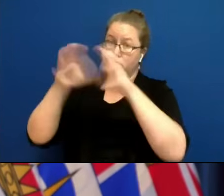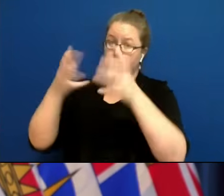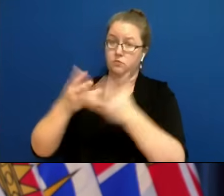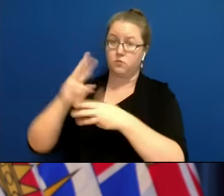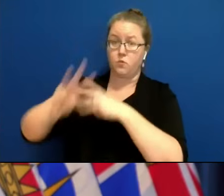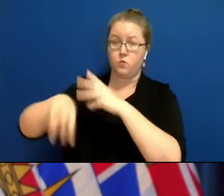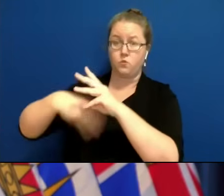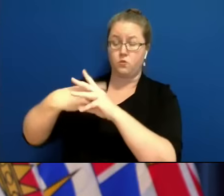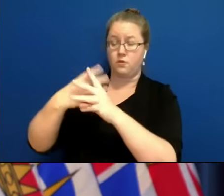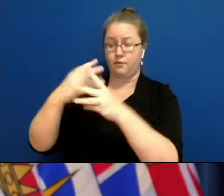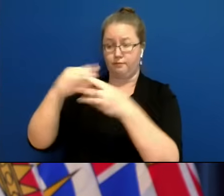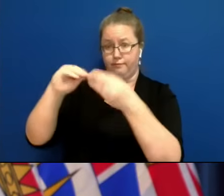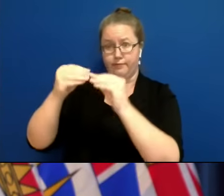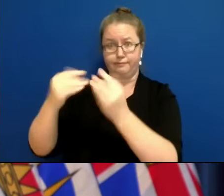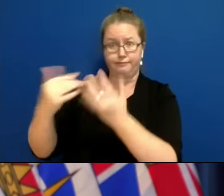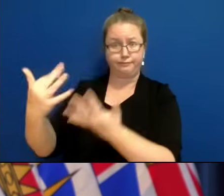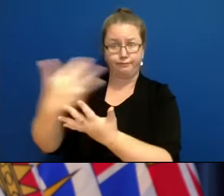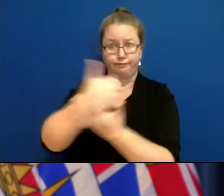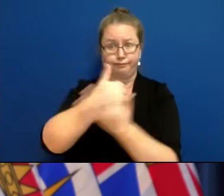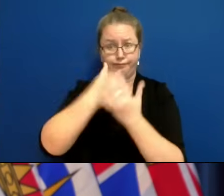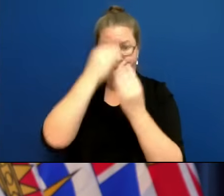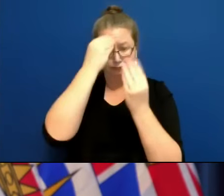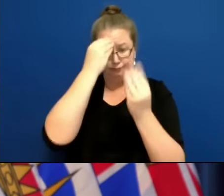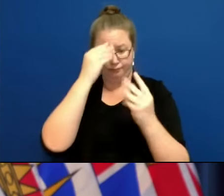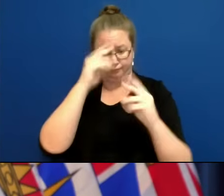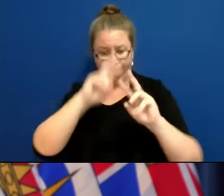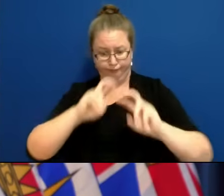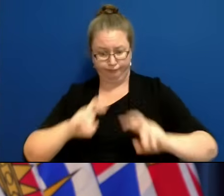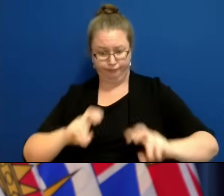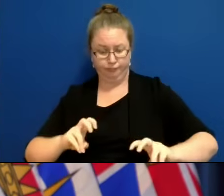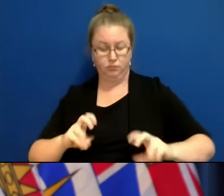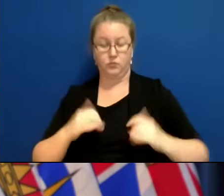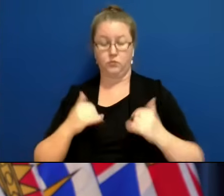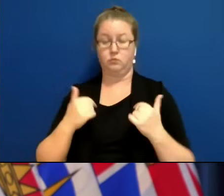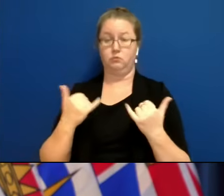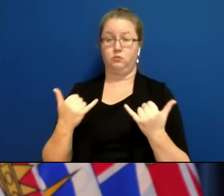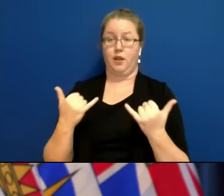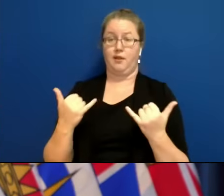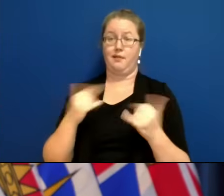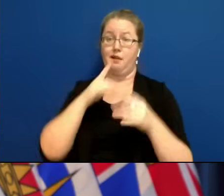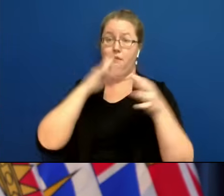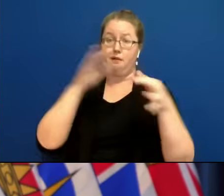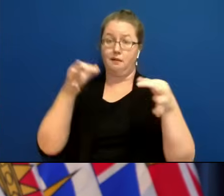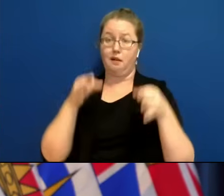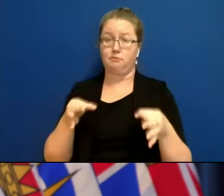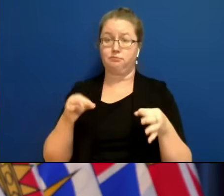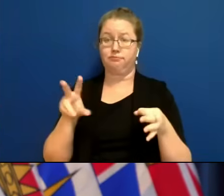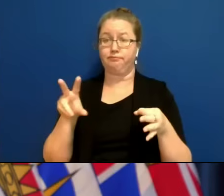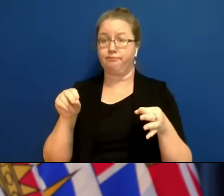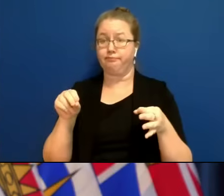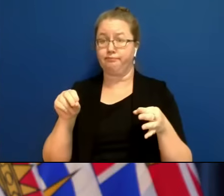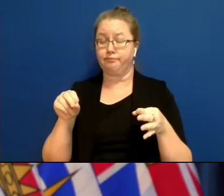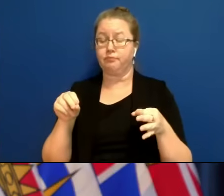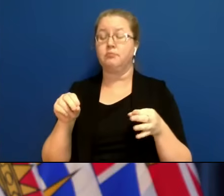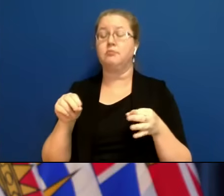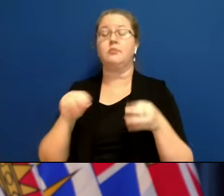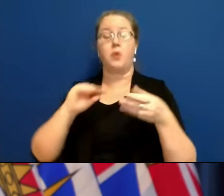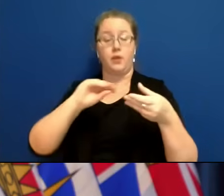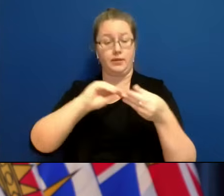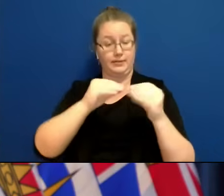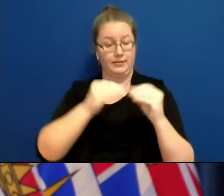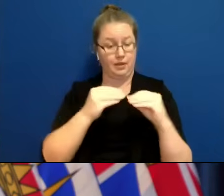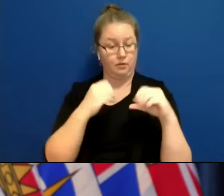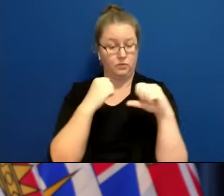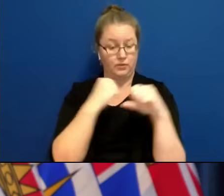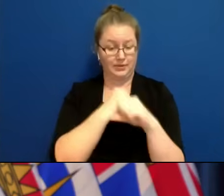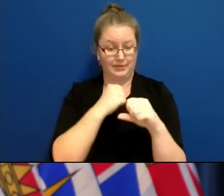of what things seem to work. So I won't rule anything out right now. We're really trying to use the data we